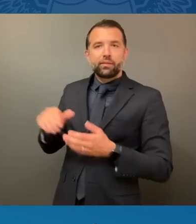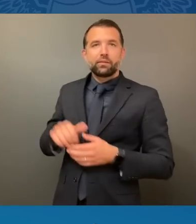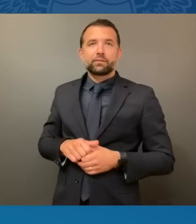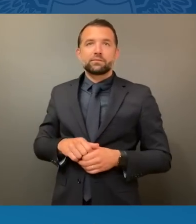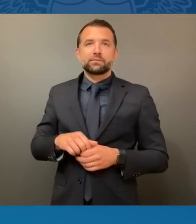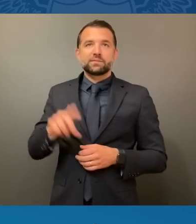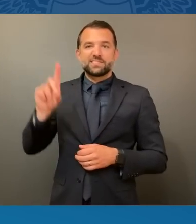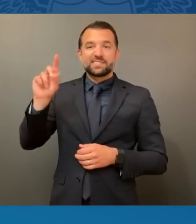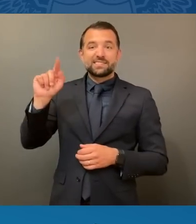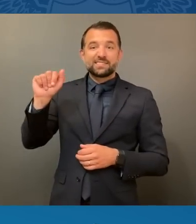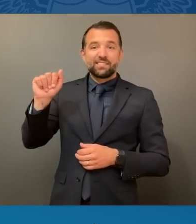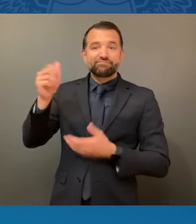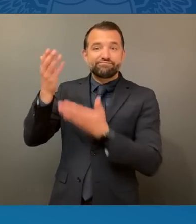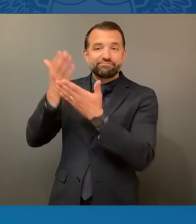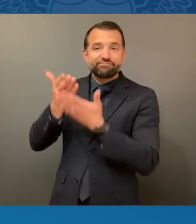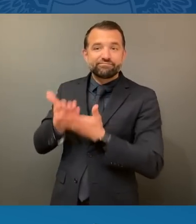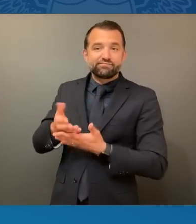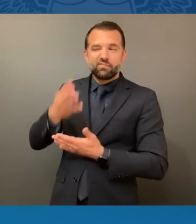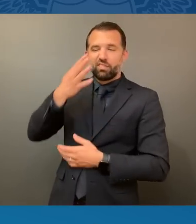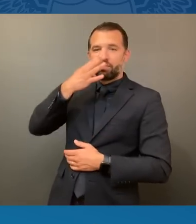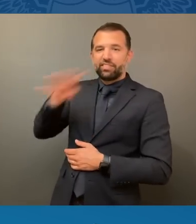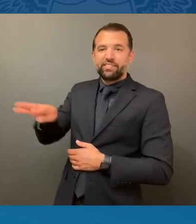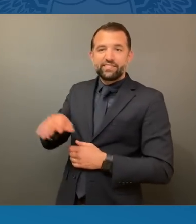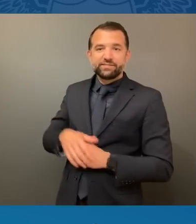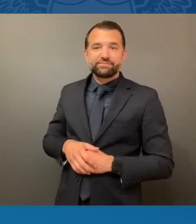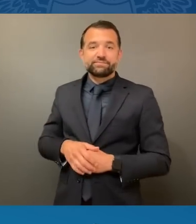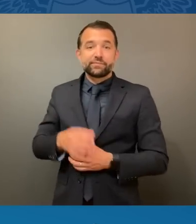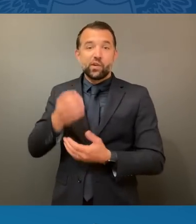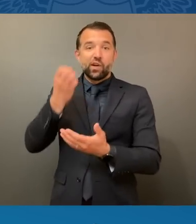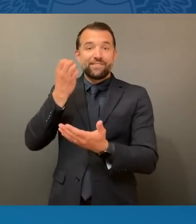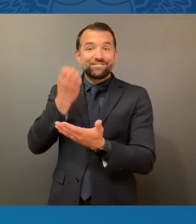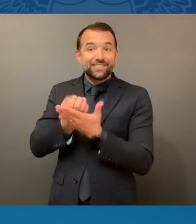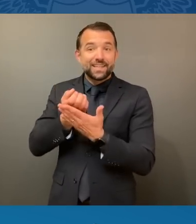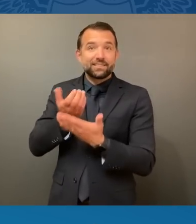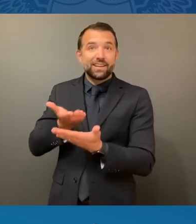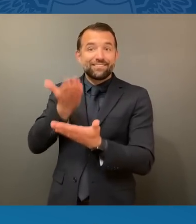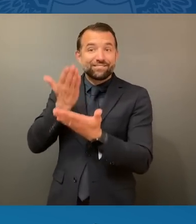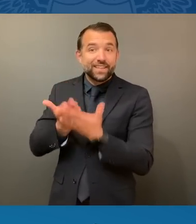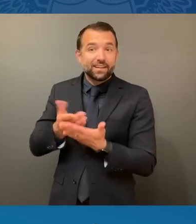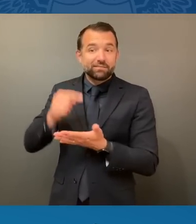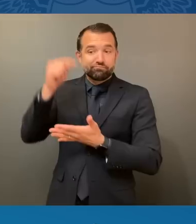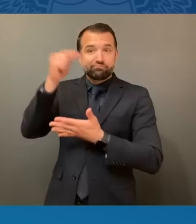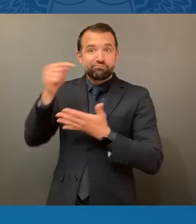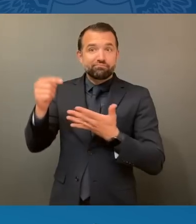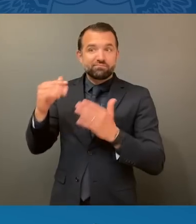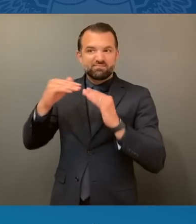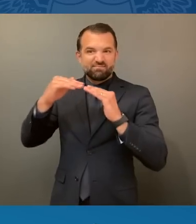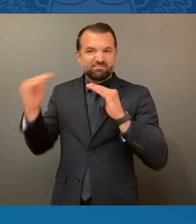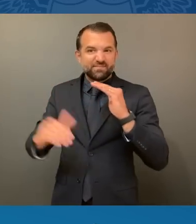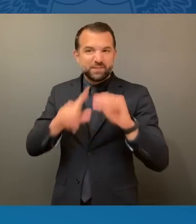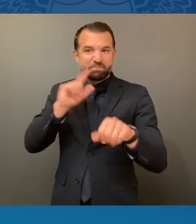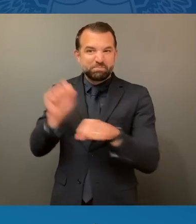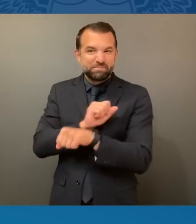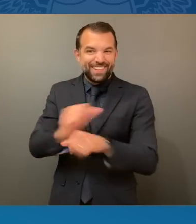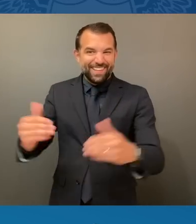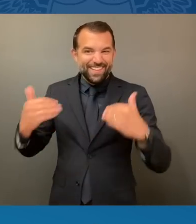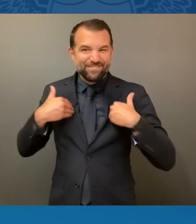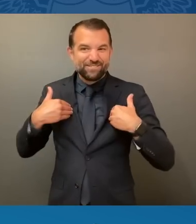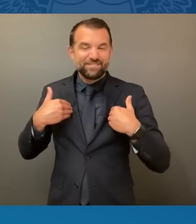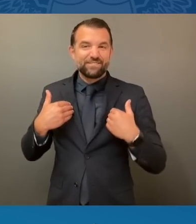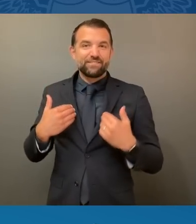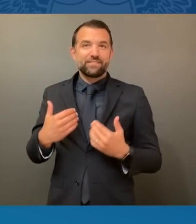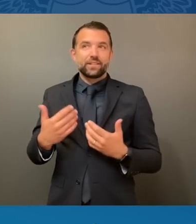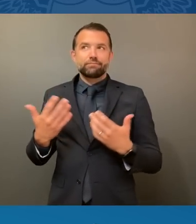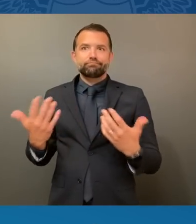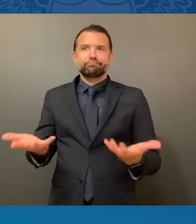being blind to empirical evidence about disparities, being blind to the strength